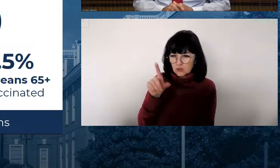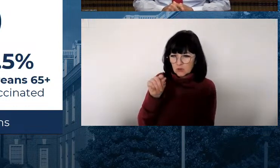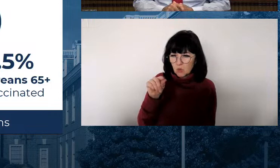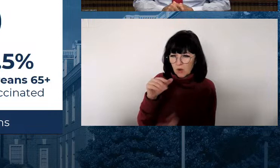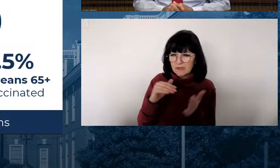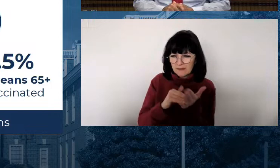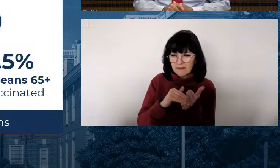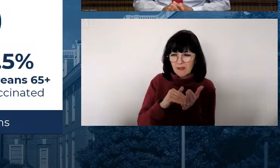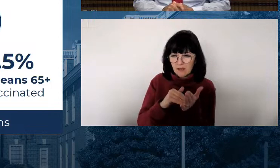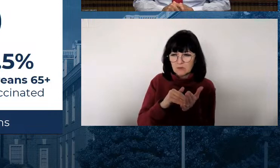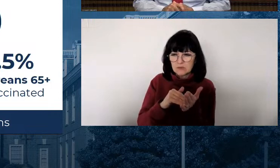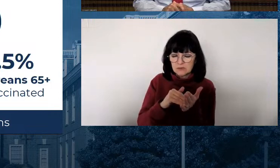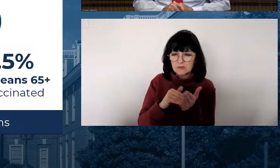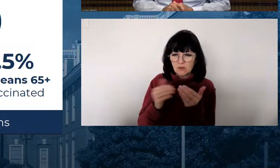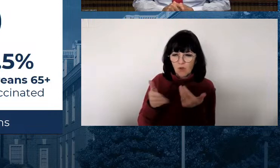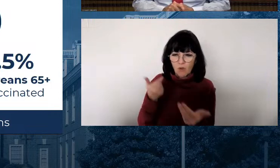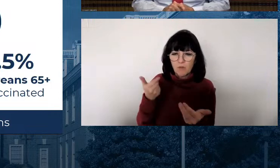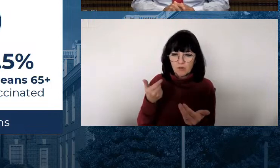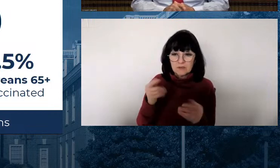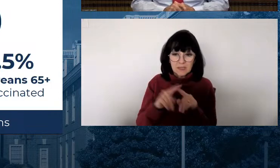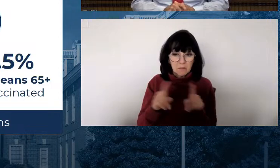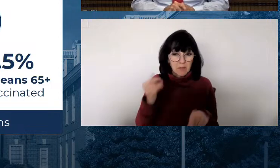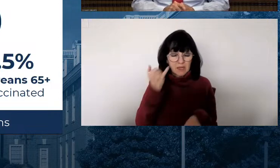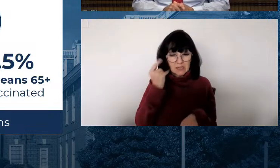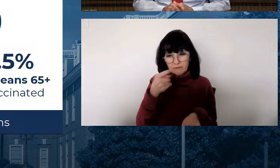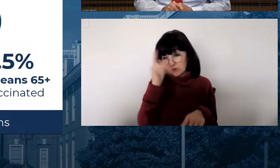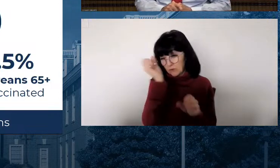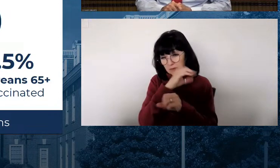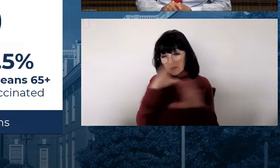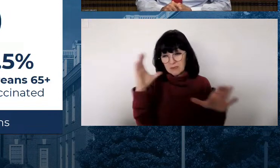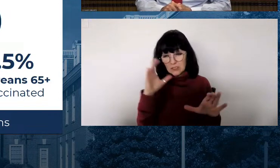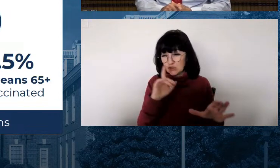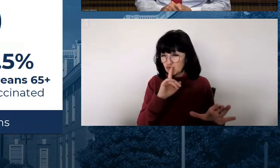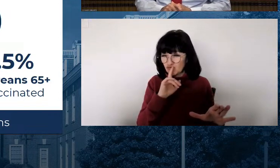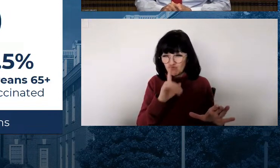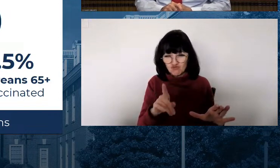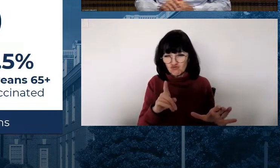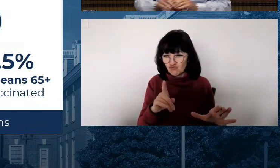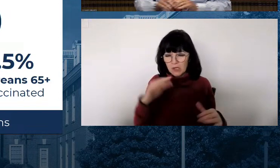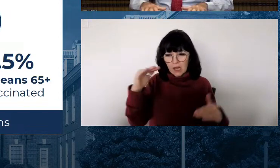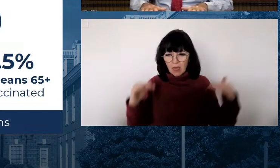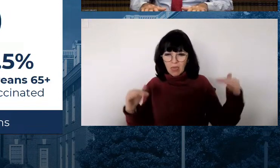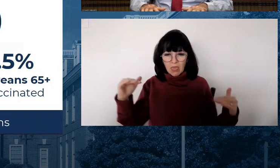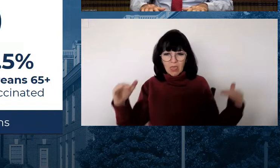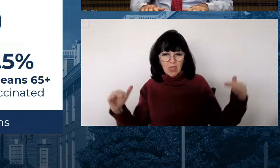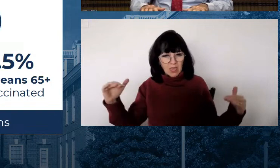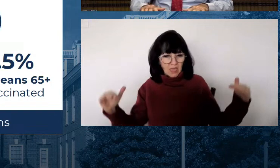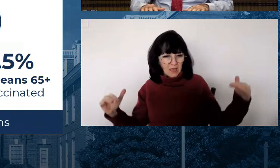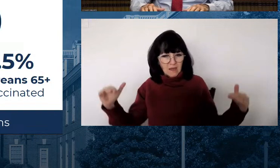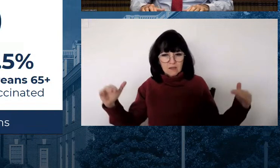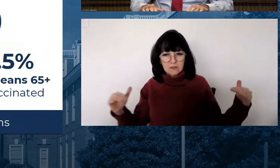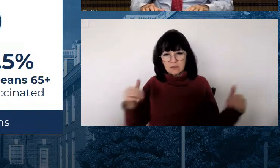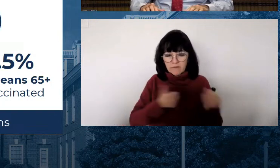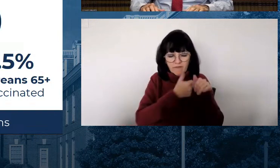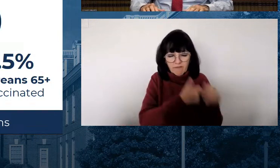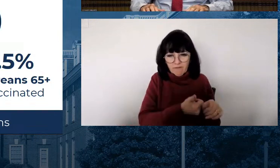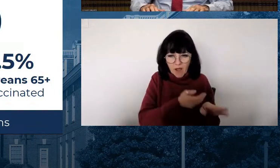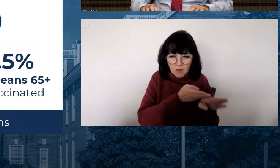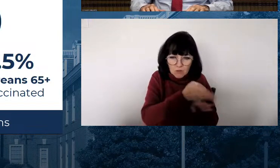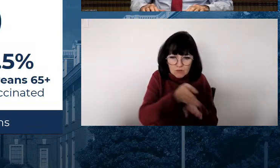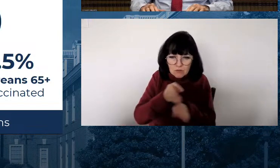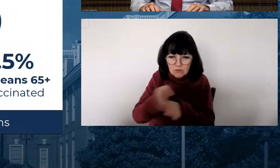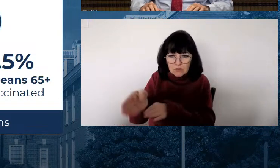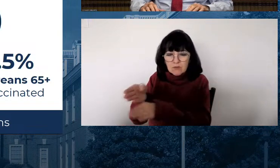620,000 Delawareans. But if you think about it, it's very uneven in certain demographic groups. And we'll talk